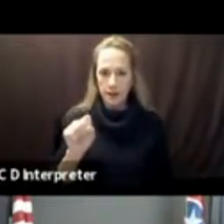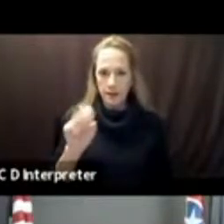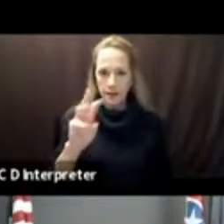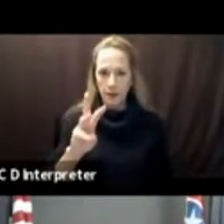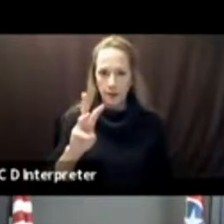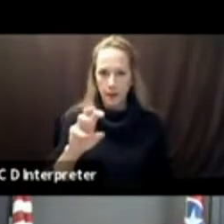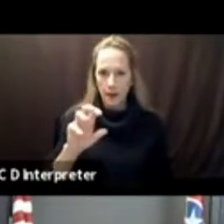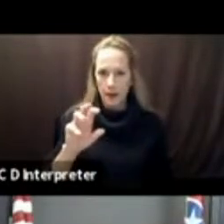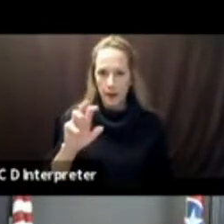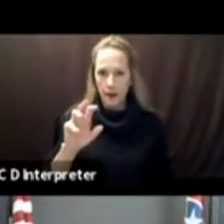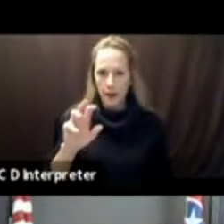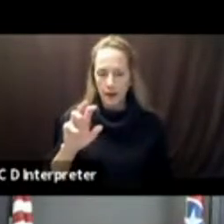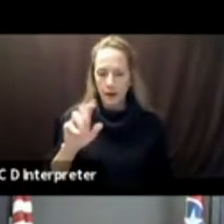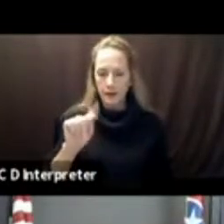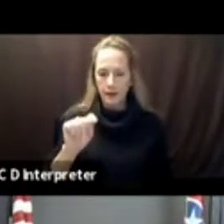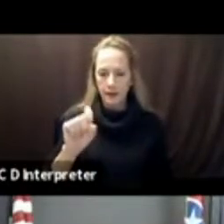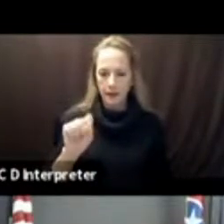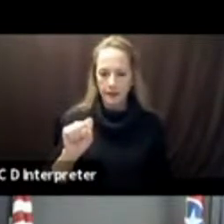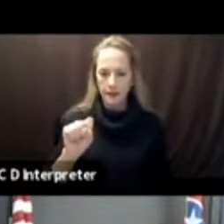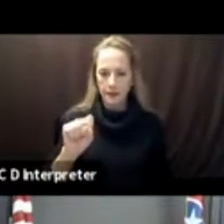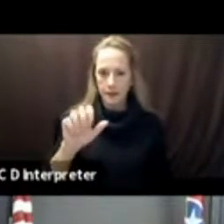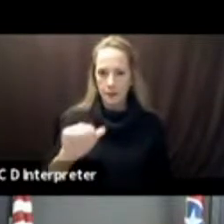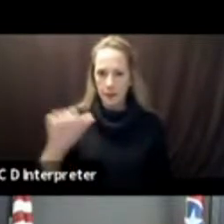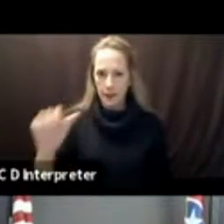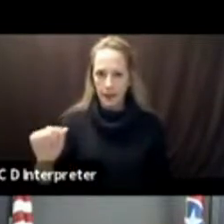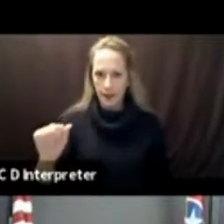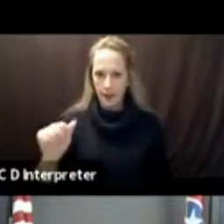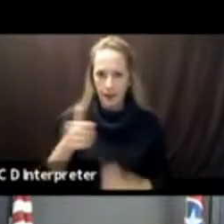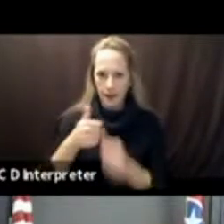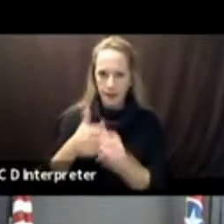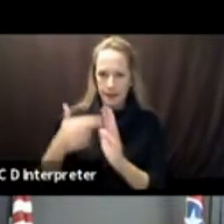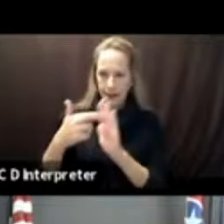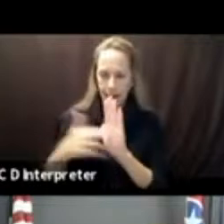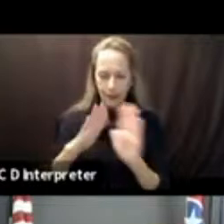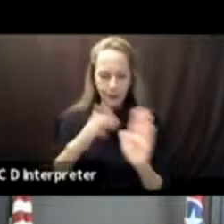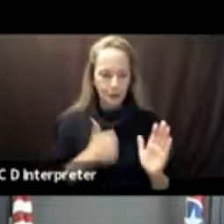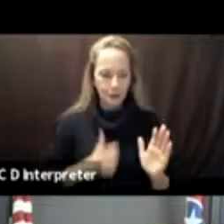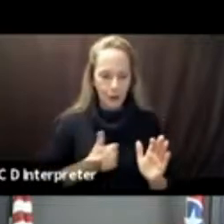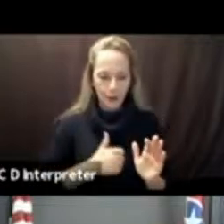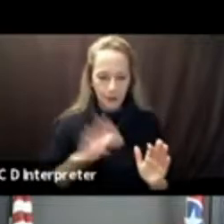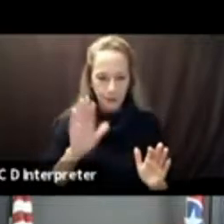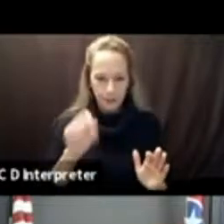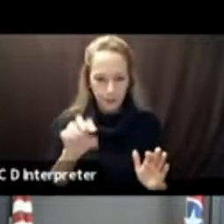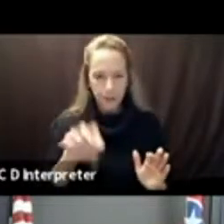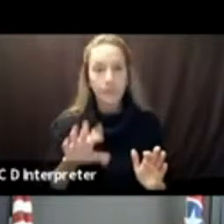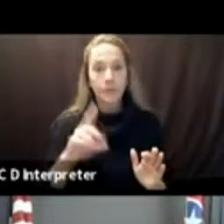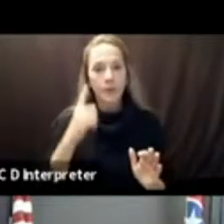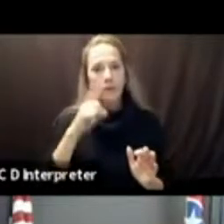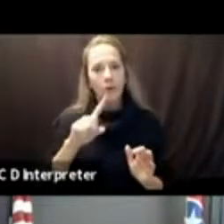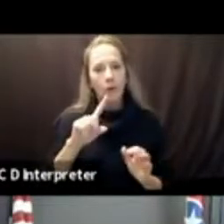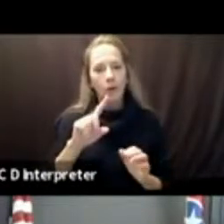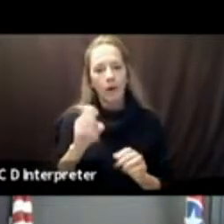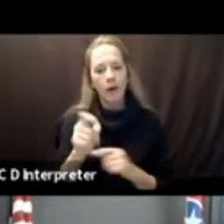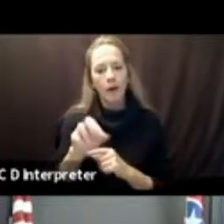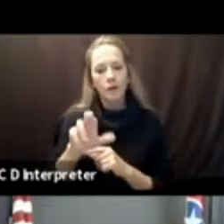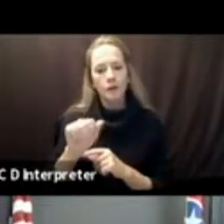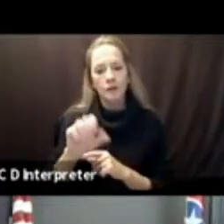TSAA guidance for, sorry about that, for extracurricular activities.